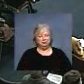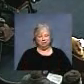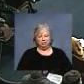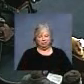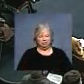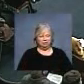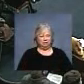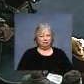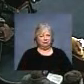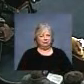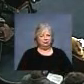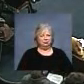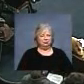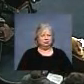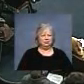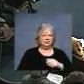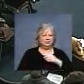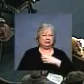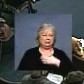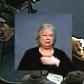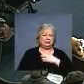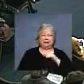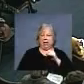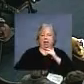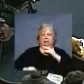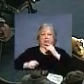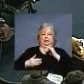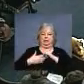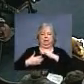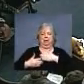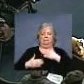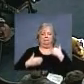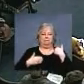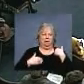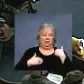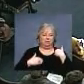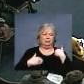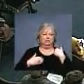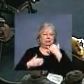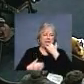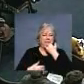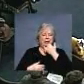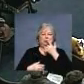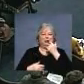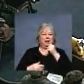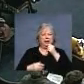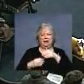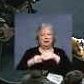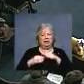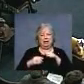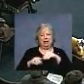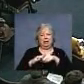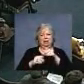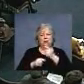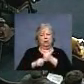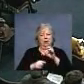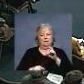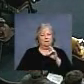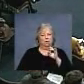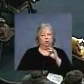screens. And this is my fault because I didn't send it down in the right format.